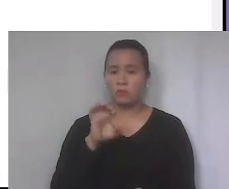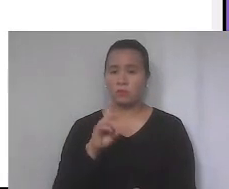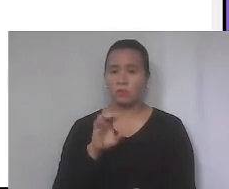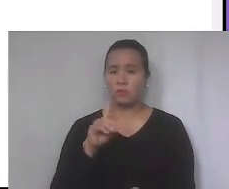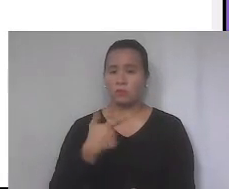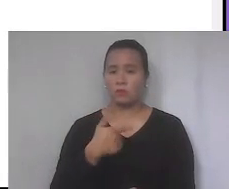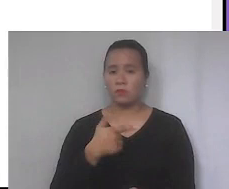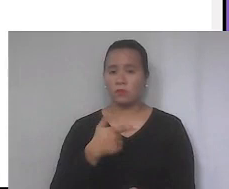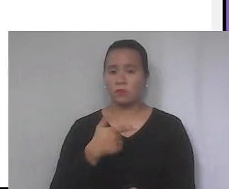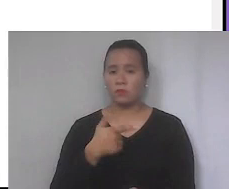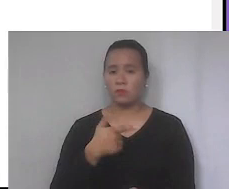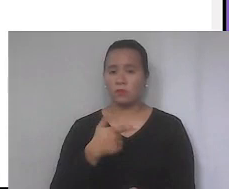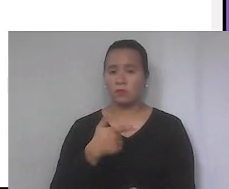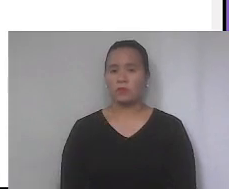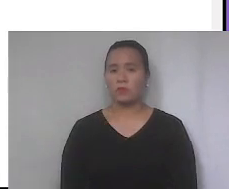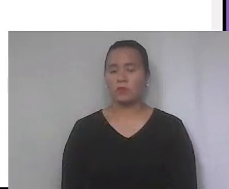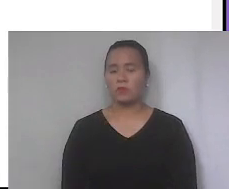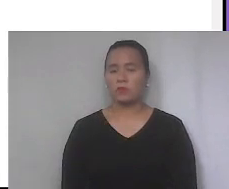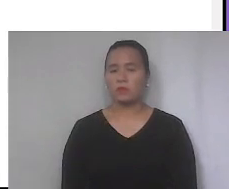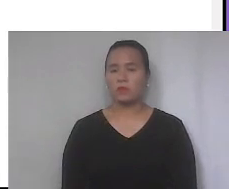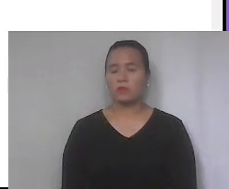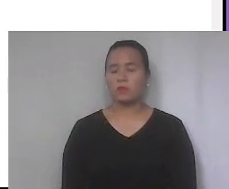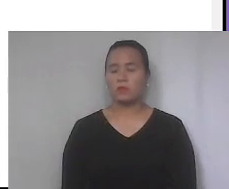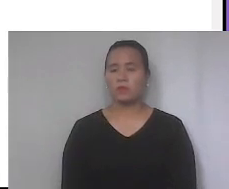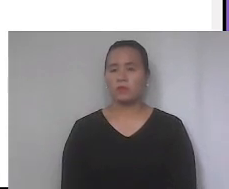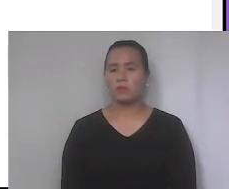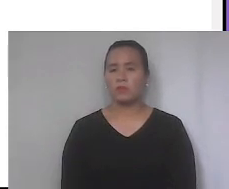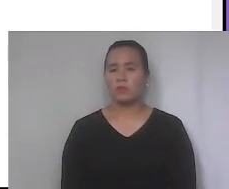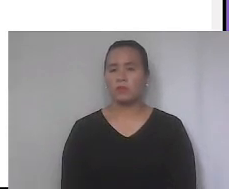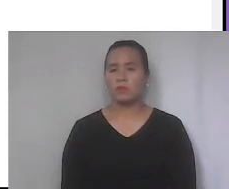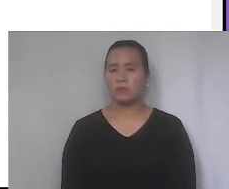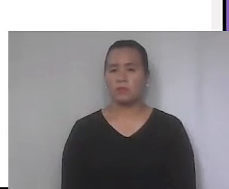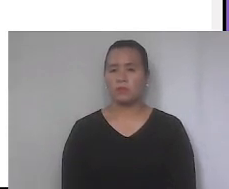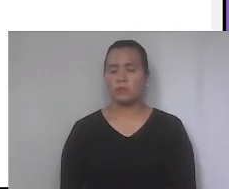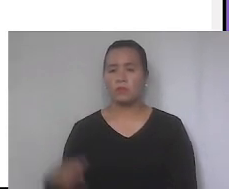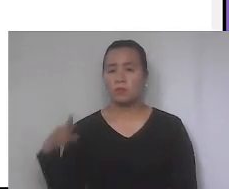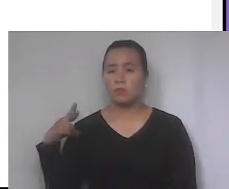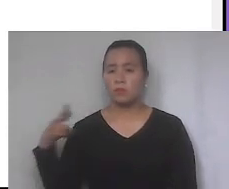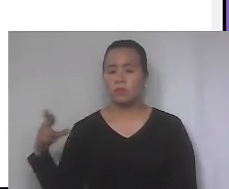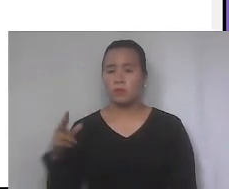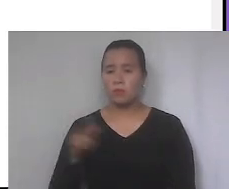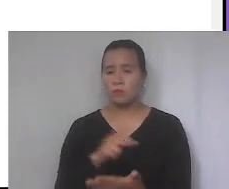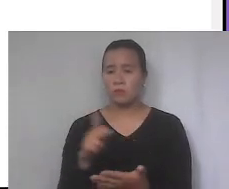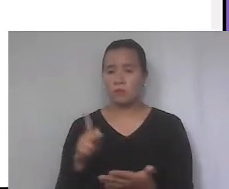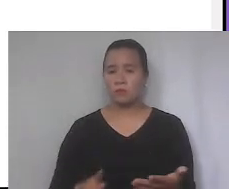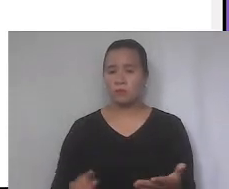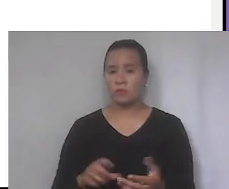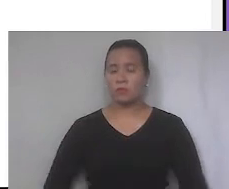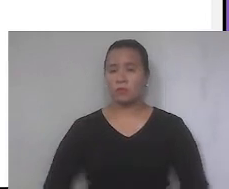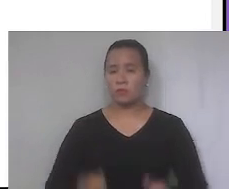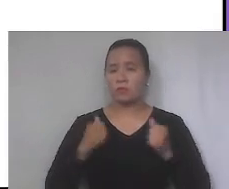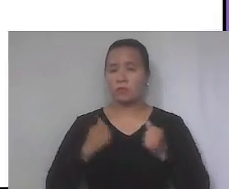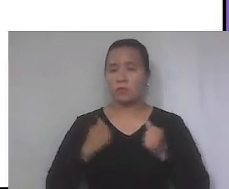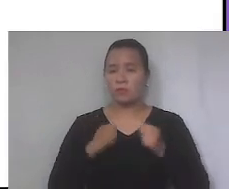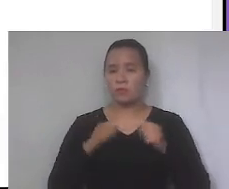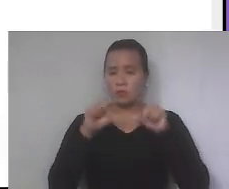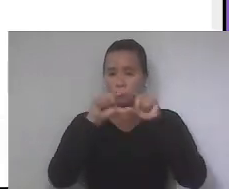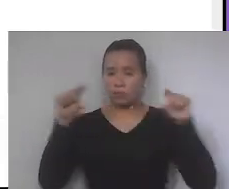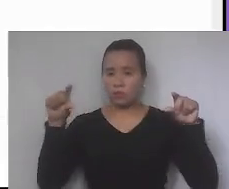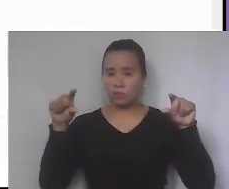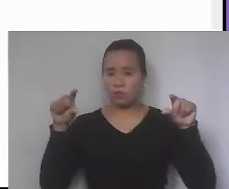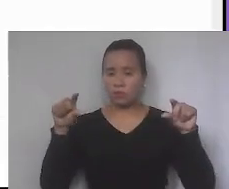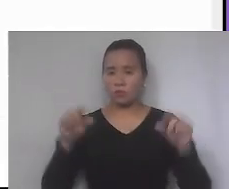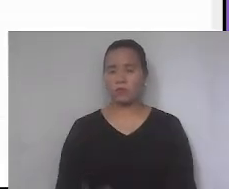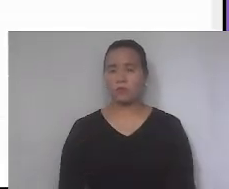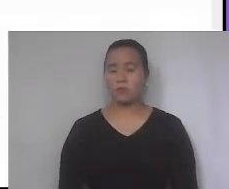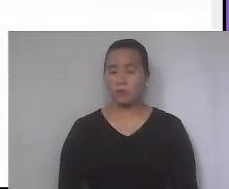It is also available in Edge browser. To read the contents of this page in the right part of the address